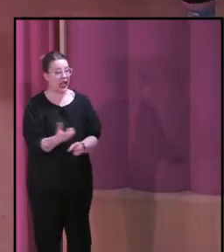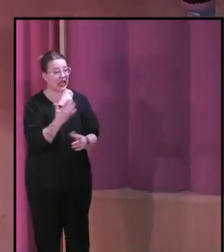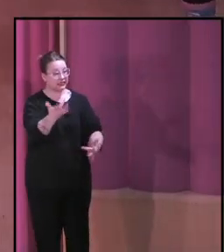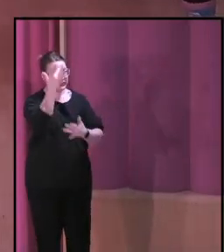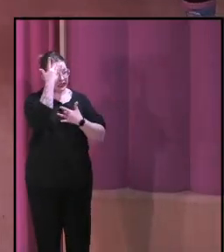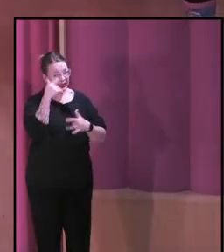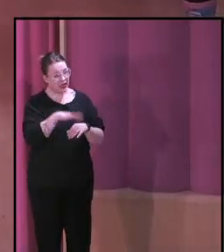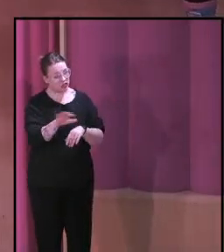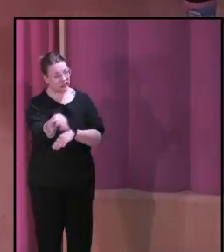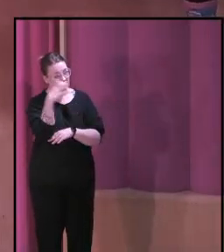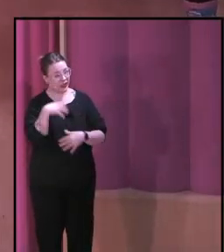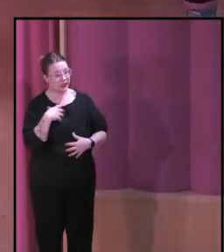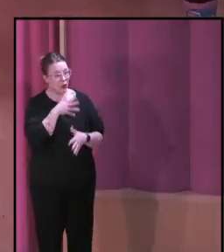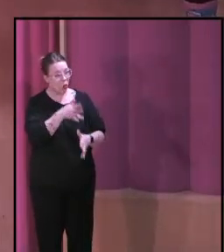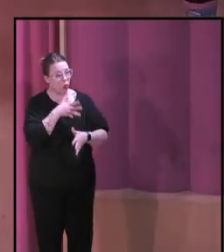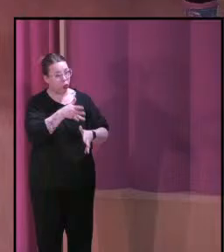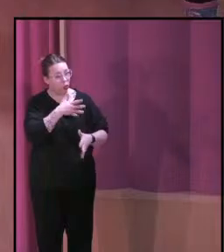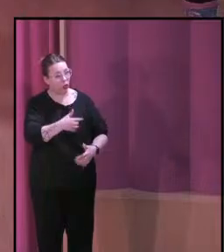Up top.